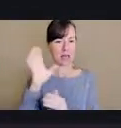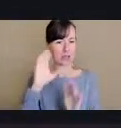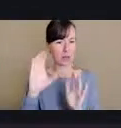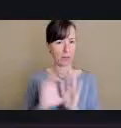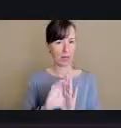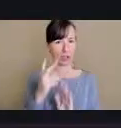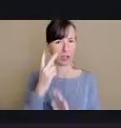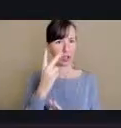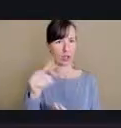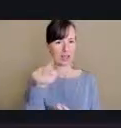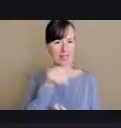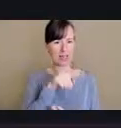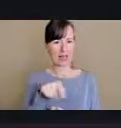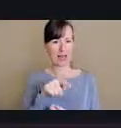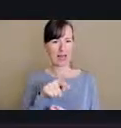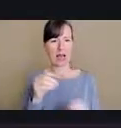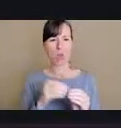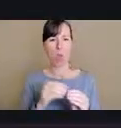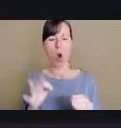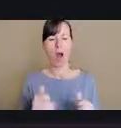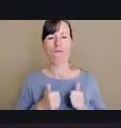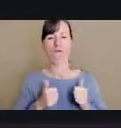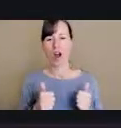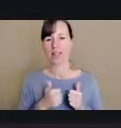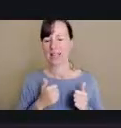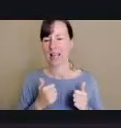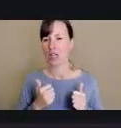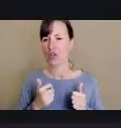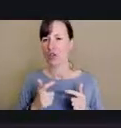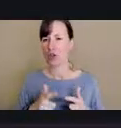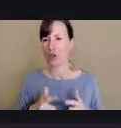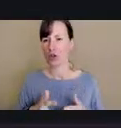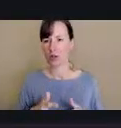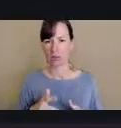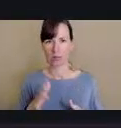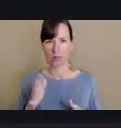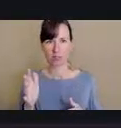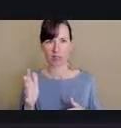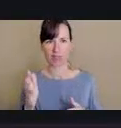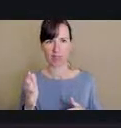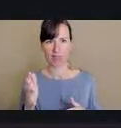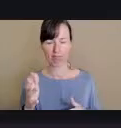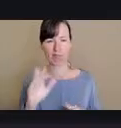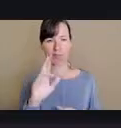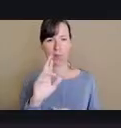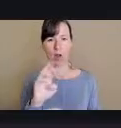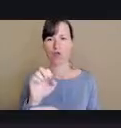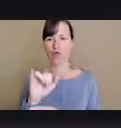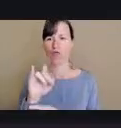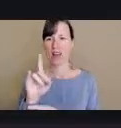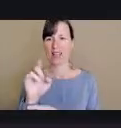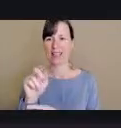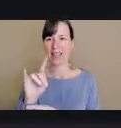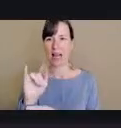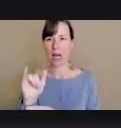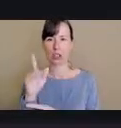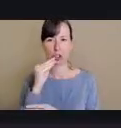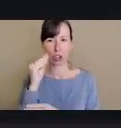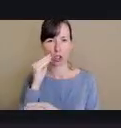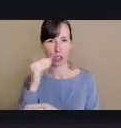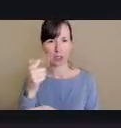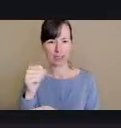if we're able to switch to that. We're going to be going to another section, but basically, we're looking